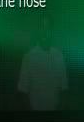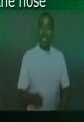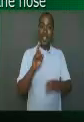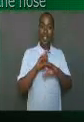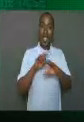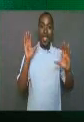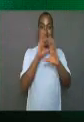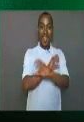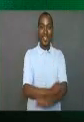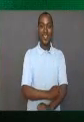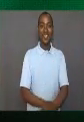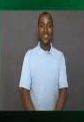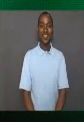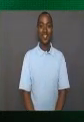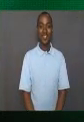Time's up.